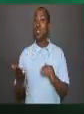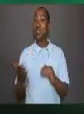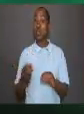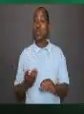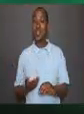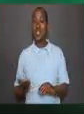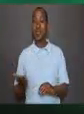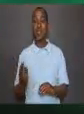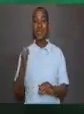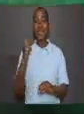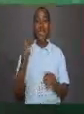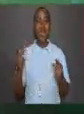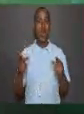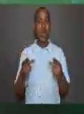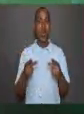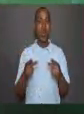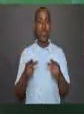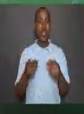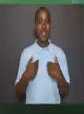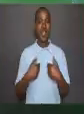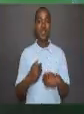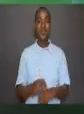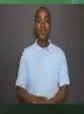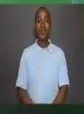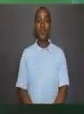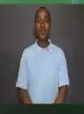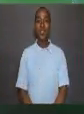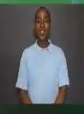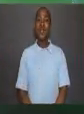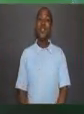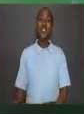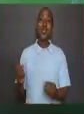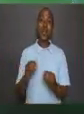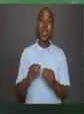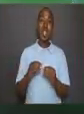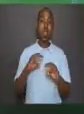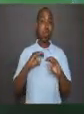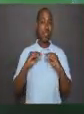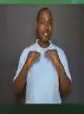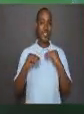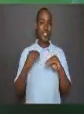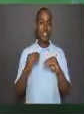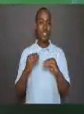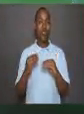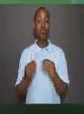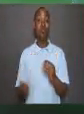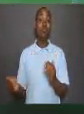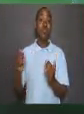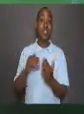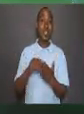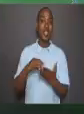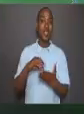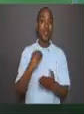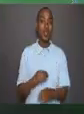one place. In addition to concentration, we also learned